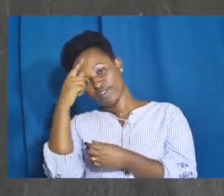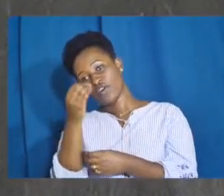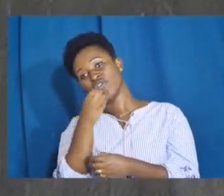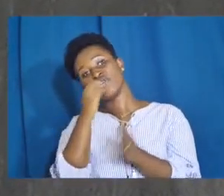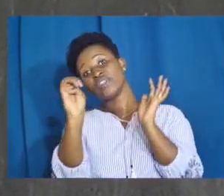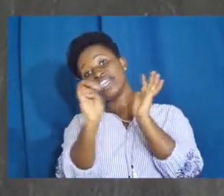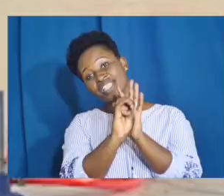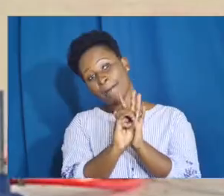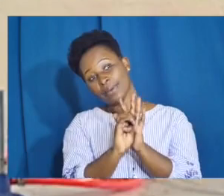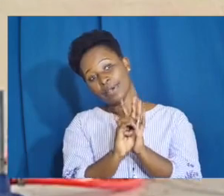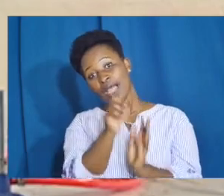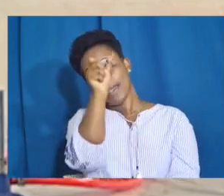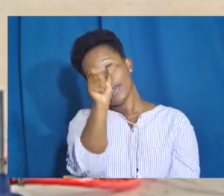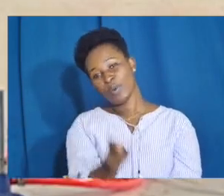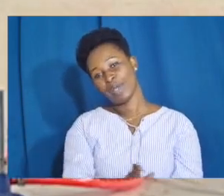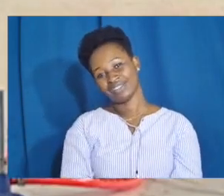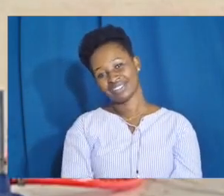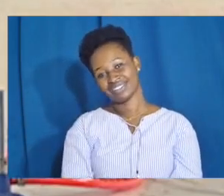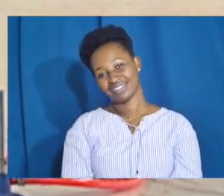Example, humans